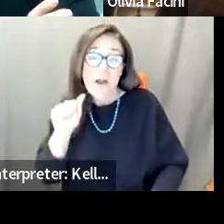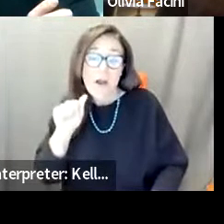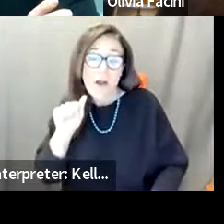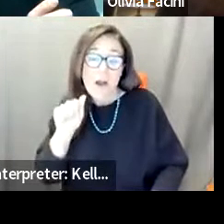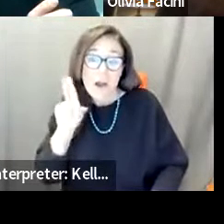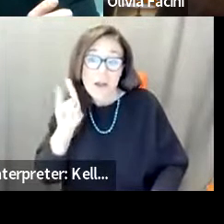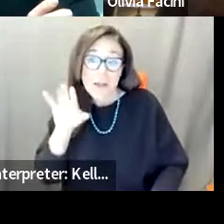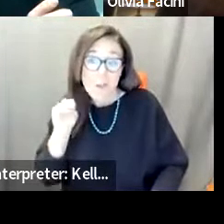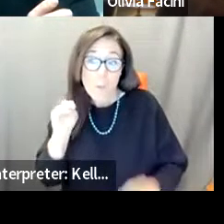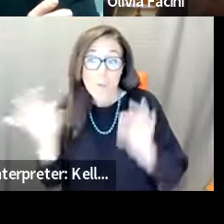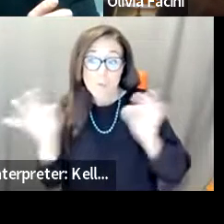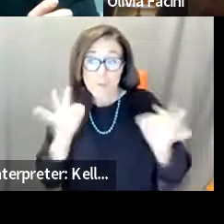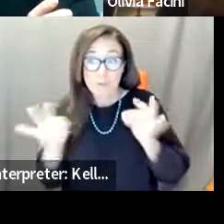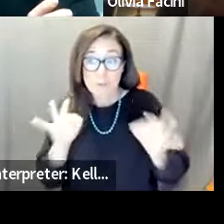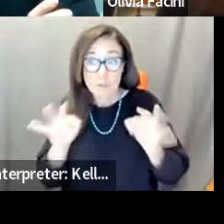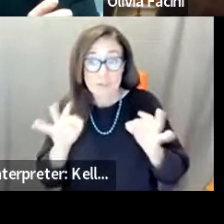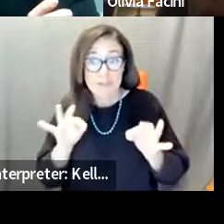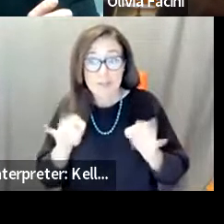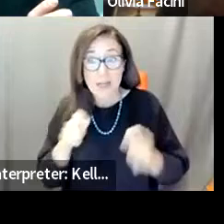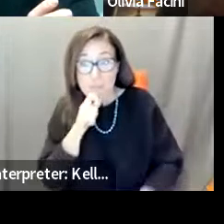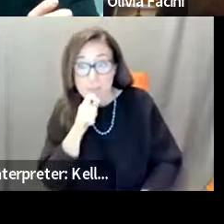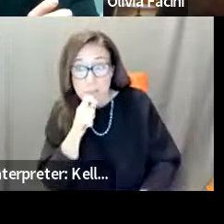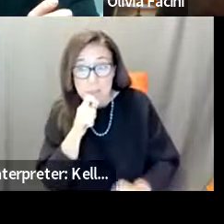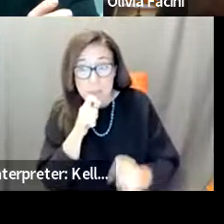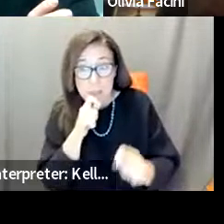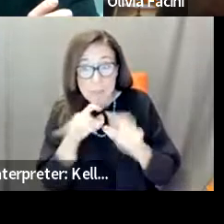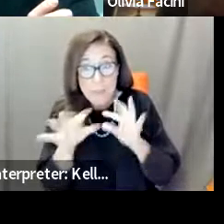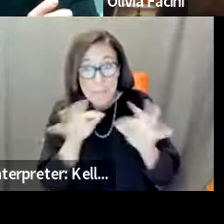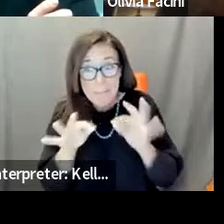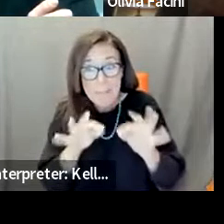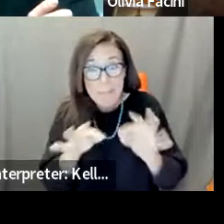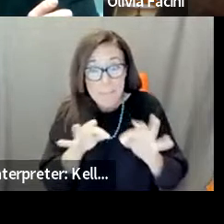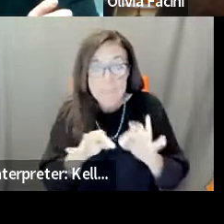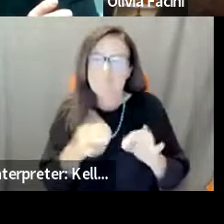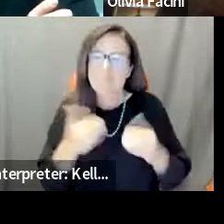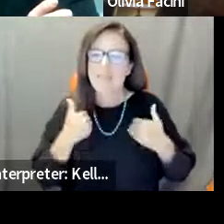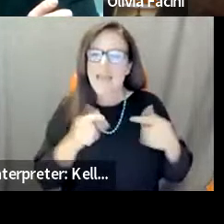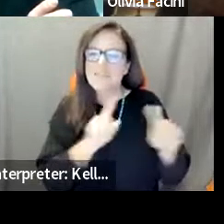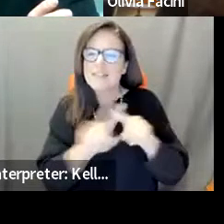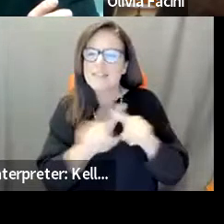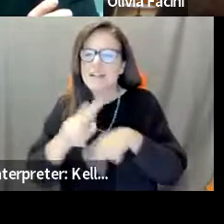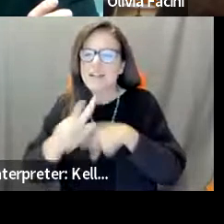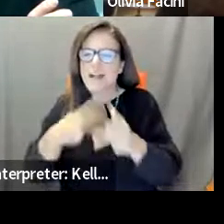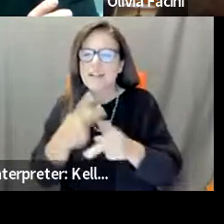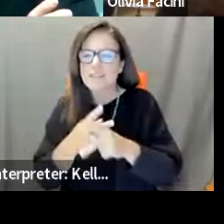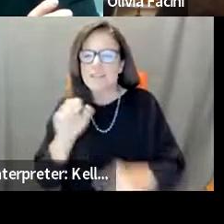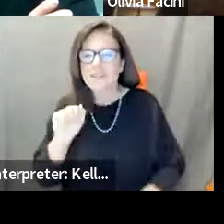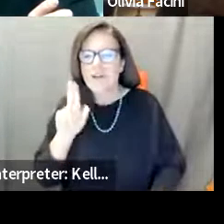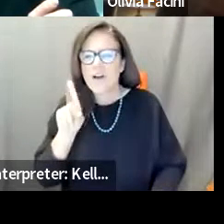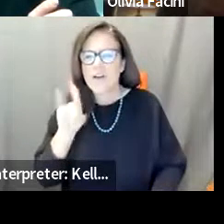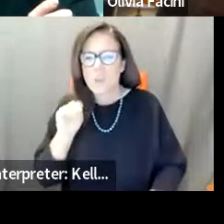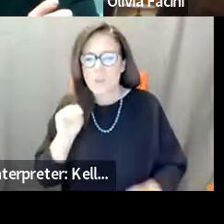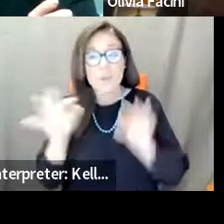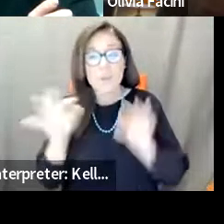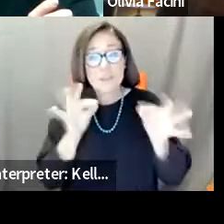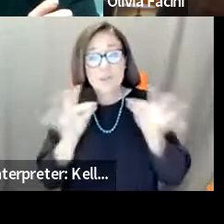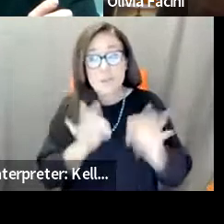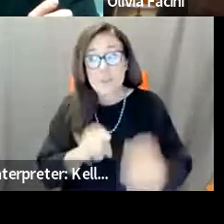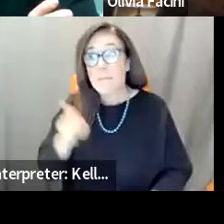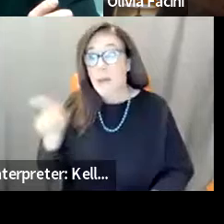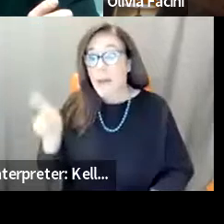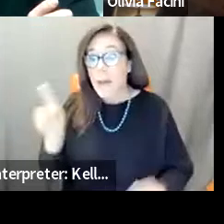audio description, but their live audio description, they put their own personalities into it. So it was